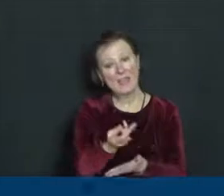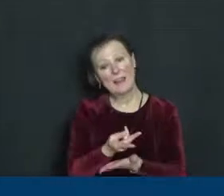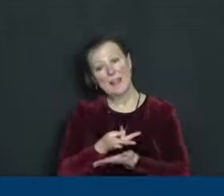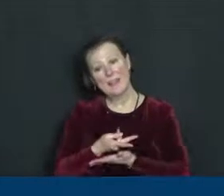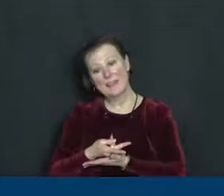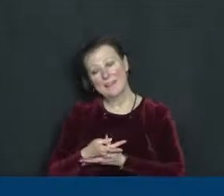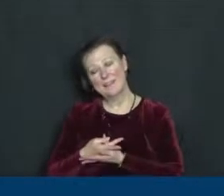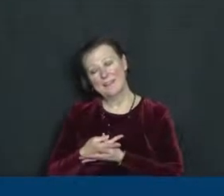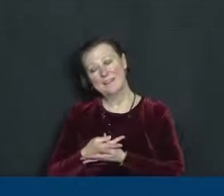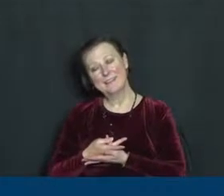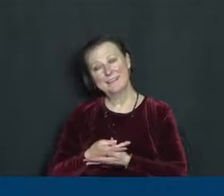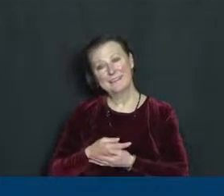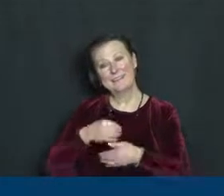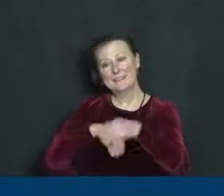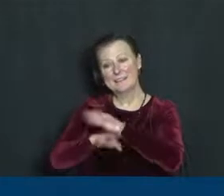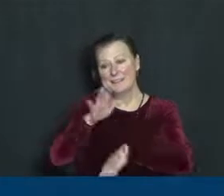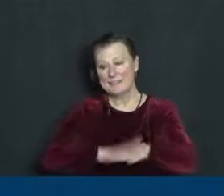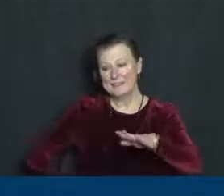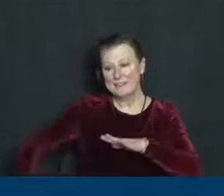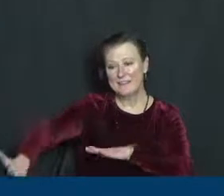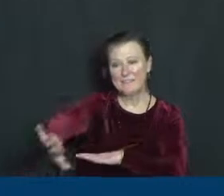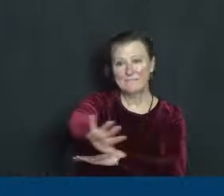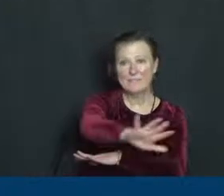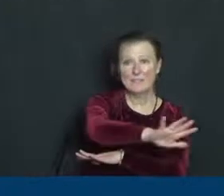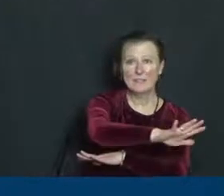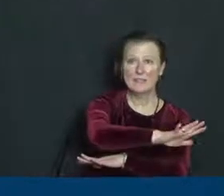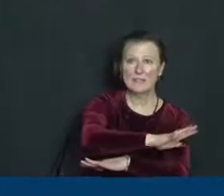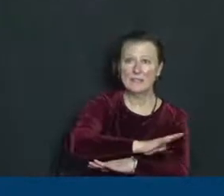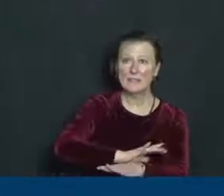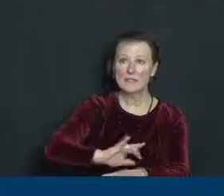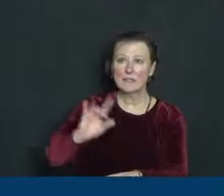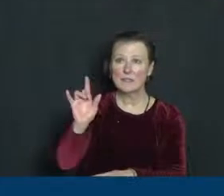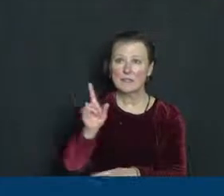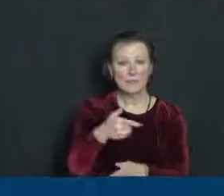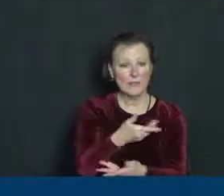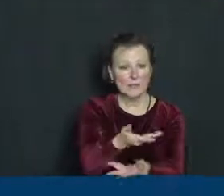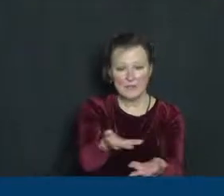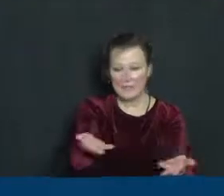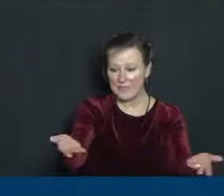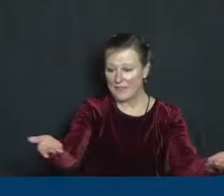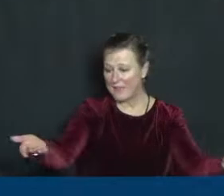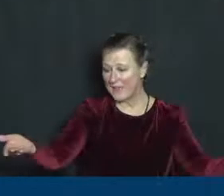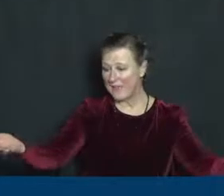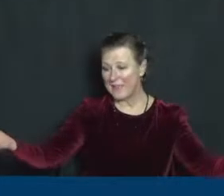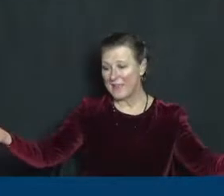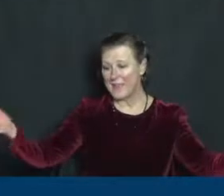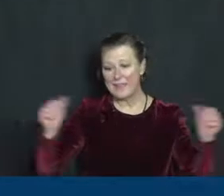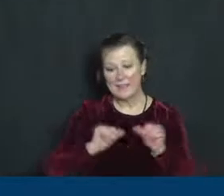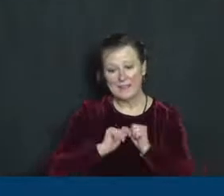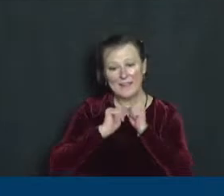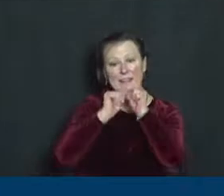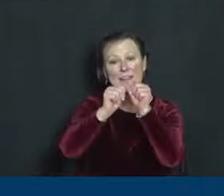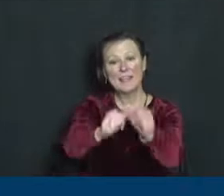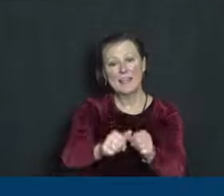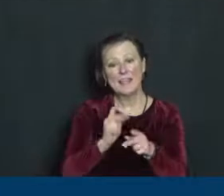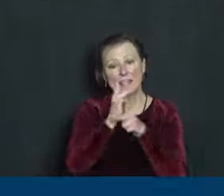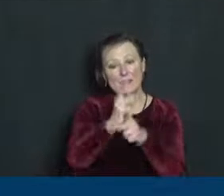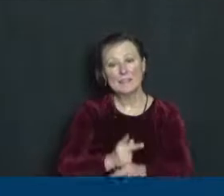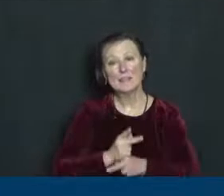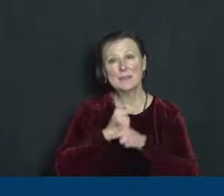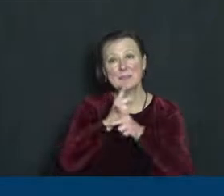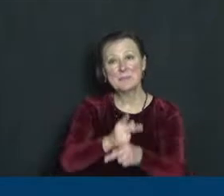they lay, in fields where they